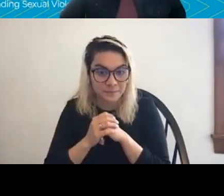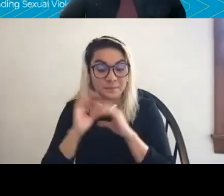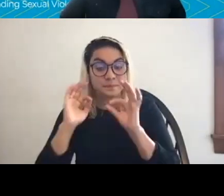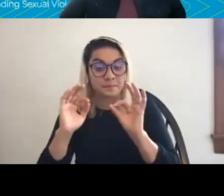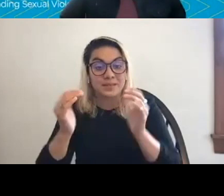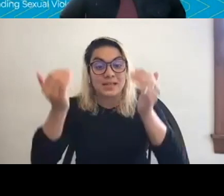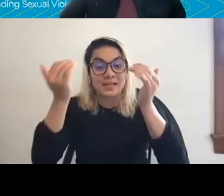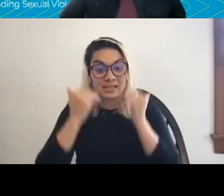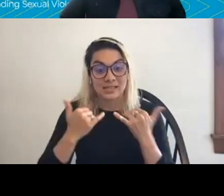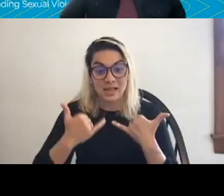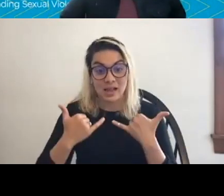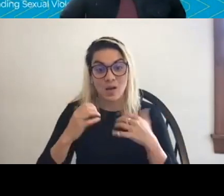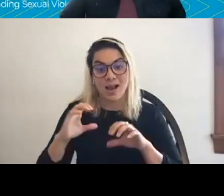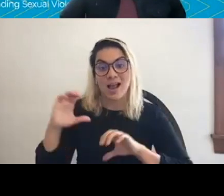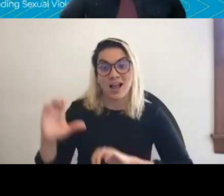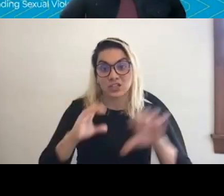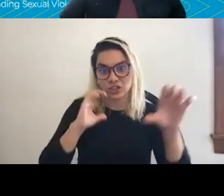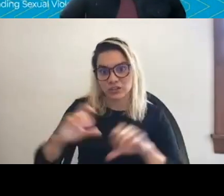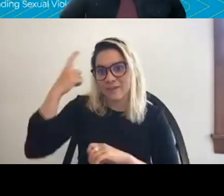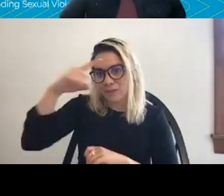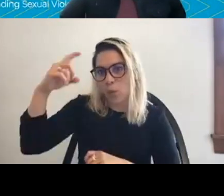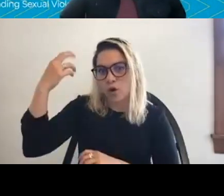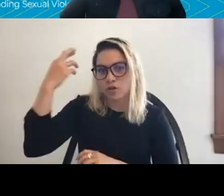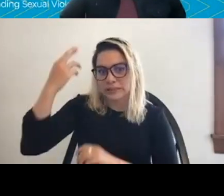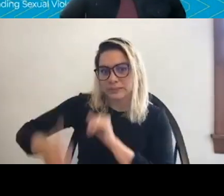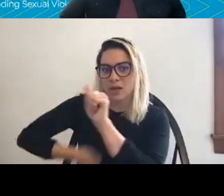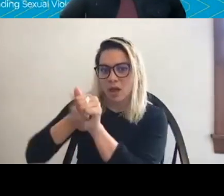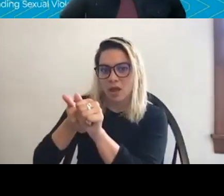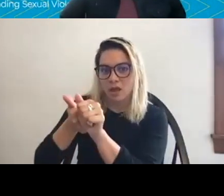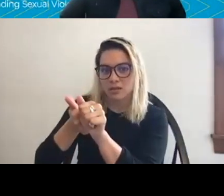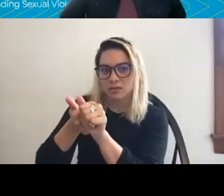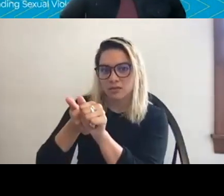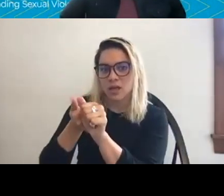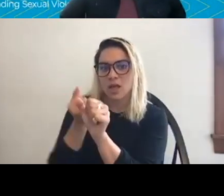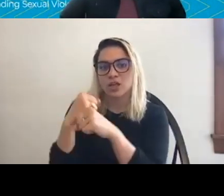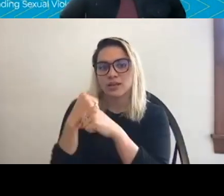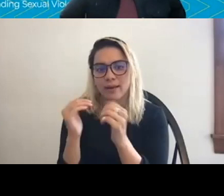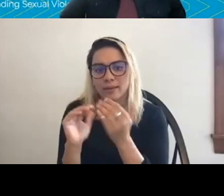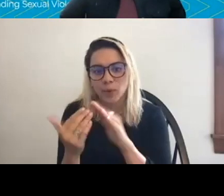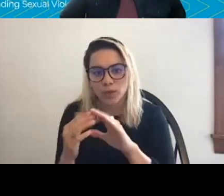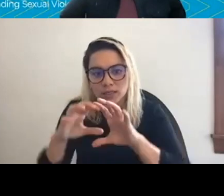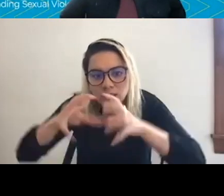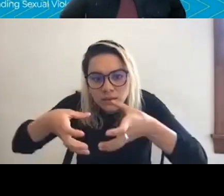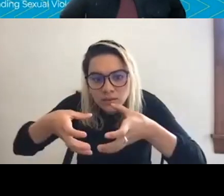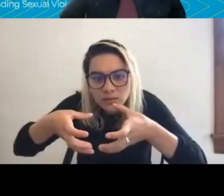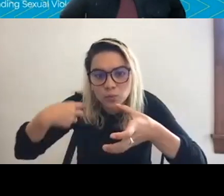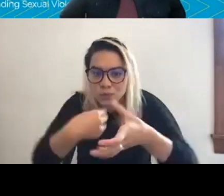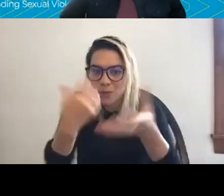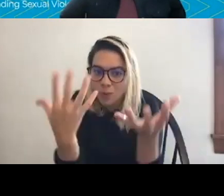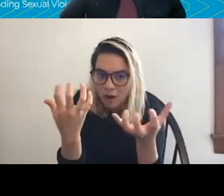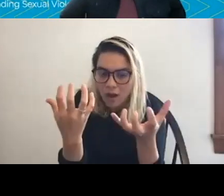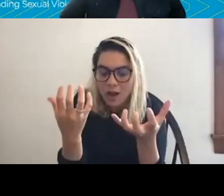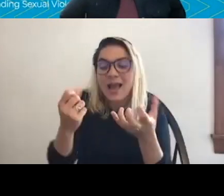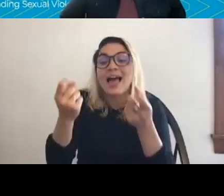communities that we want and we need, which is then how we get to name our vision. Naming